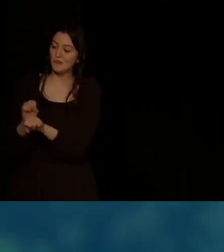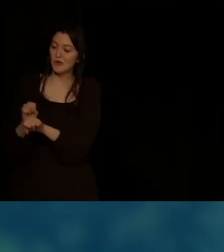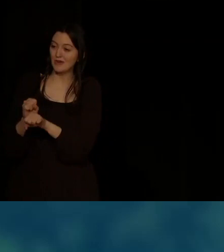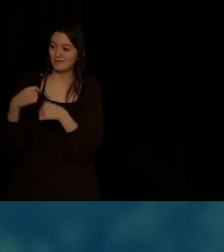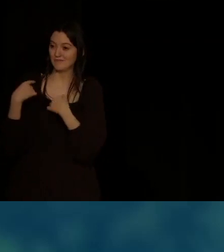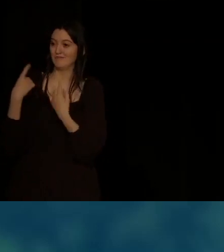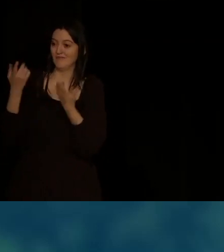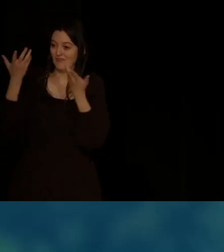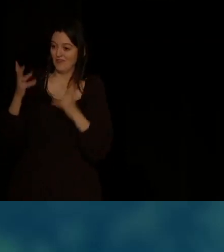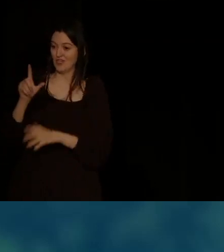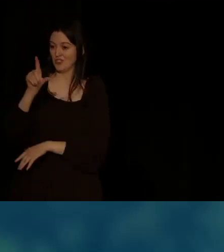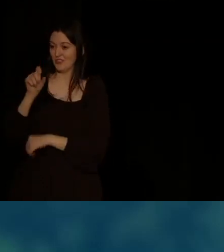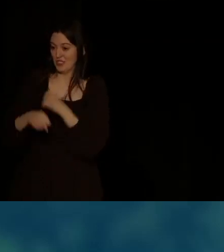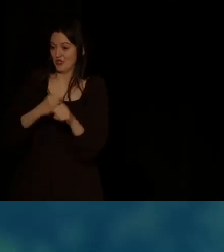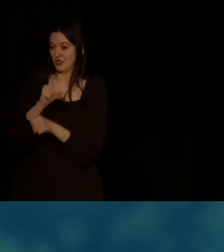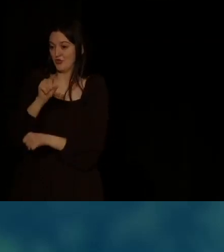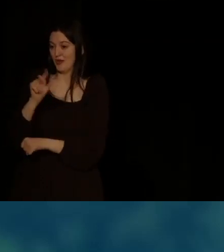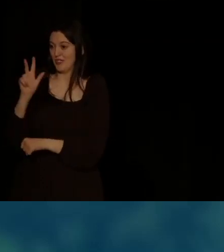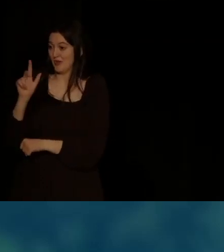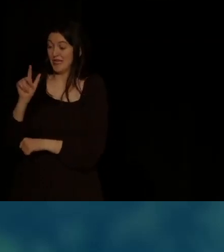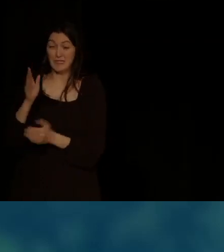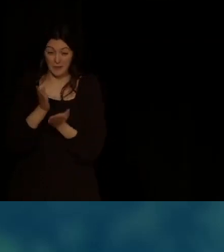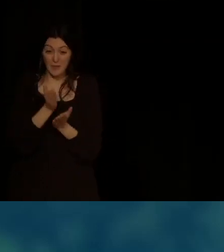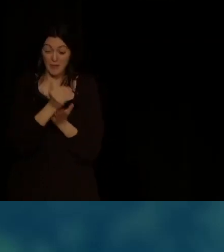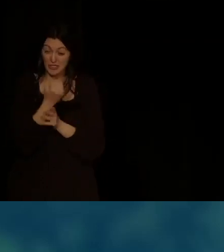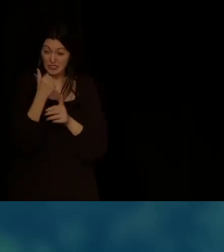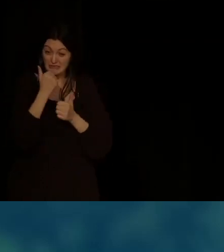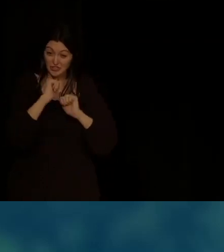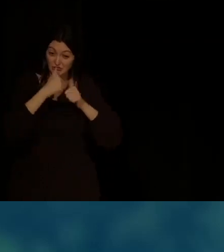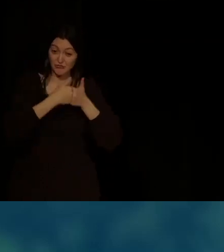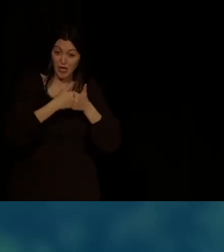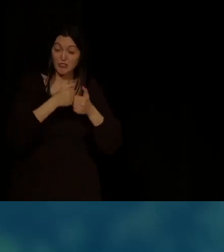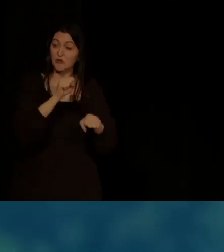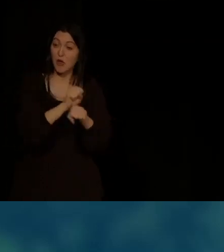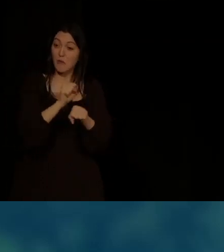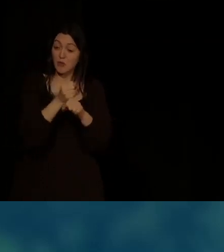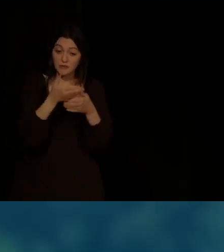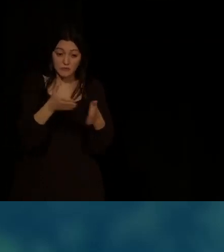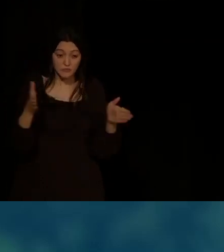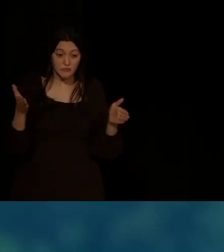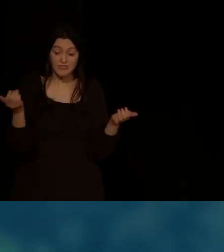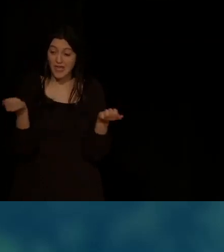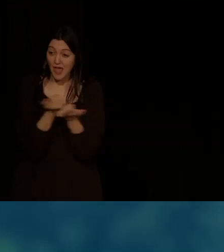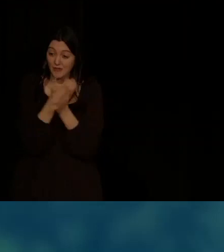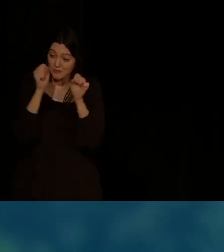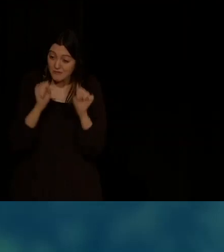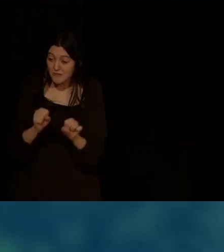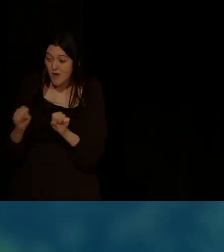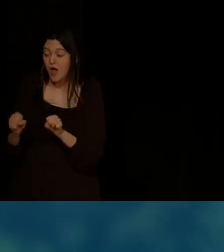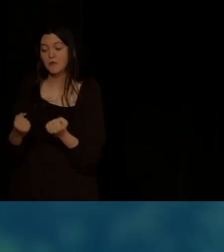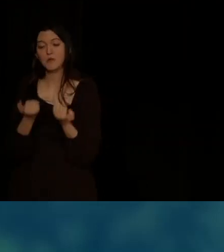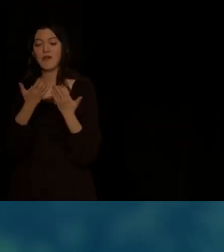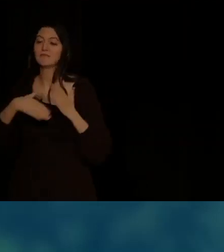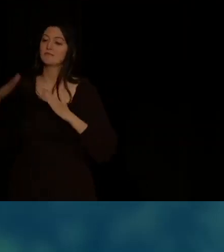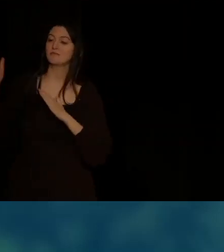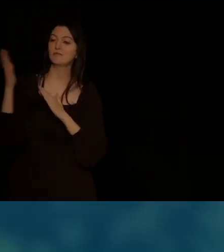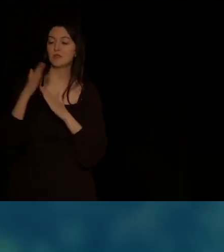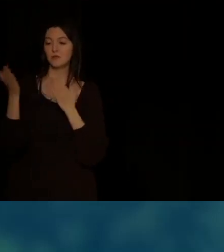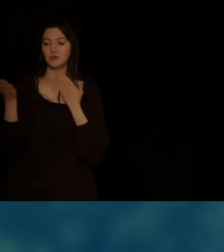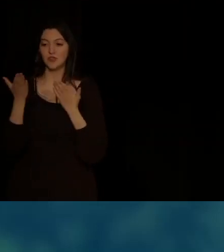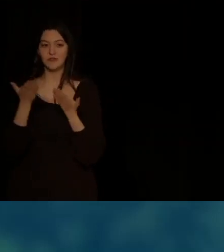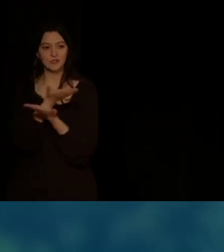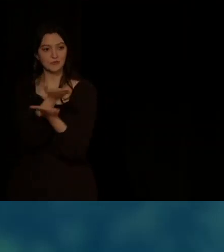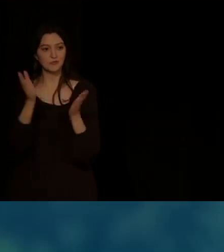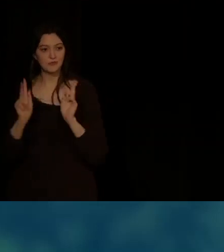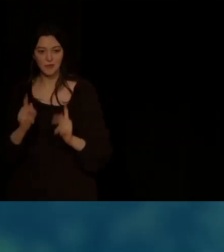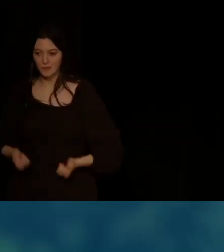2023. Despite budget challenges, our employees across the board do all that they can to provide top-notch services to our